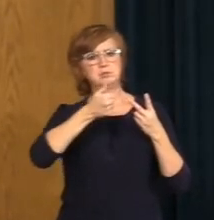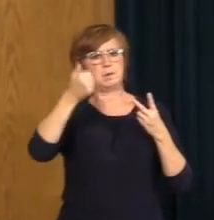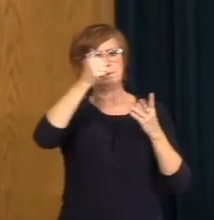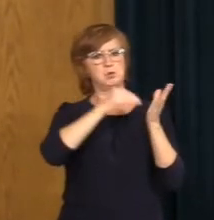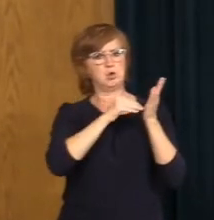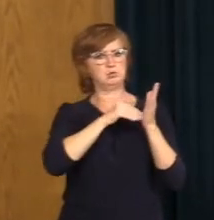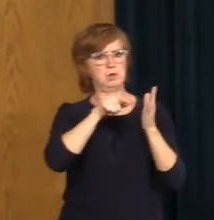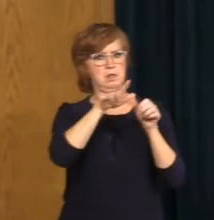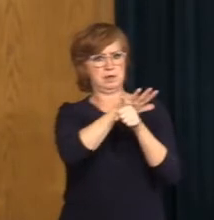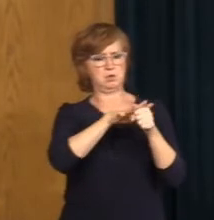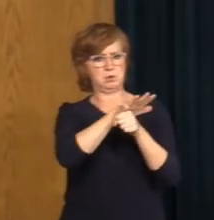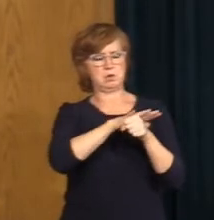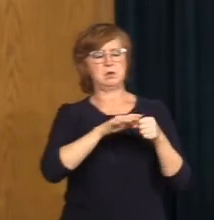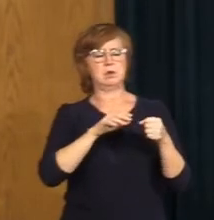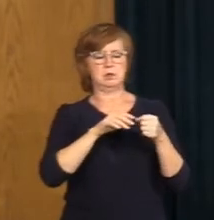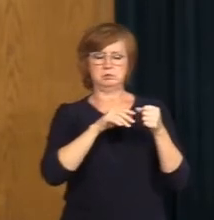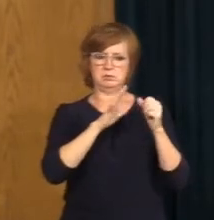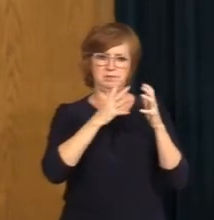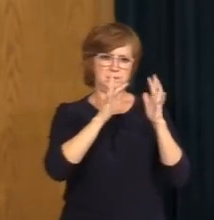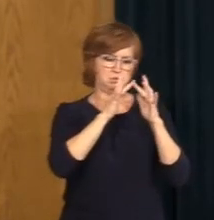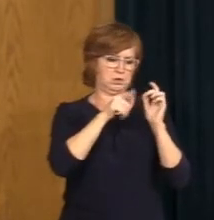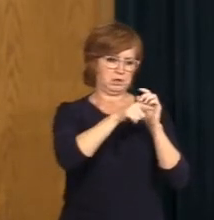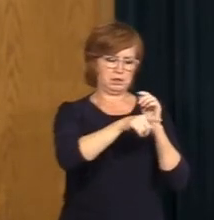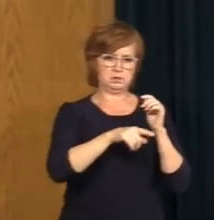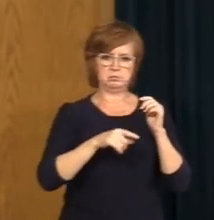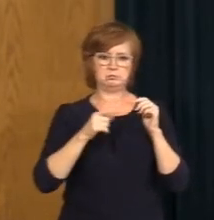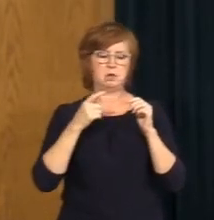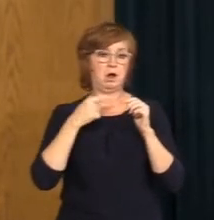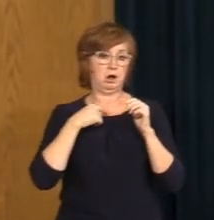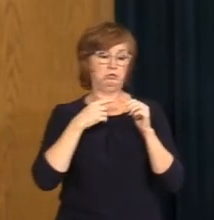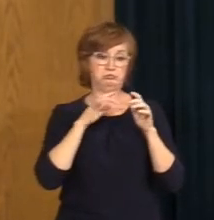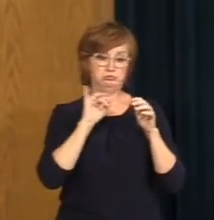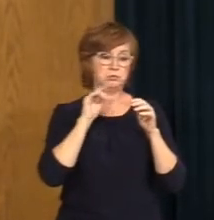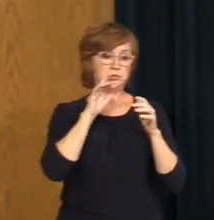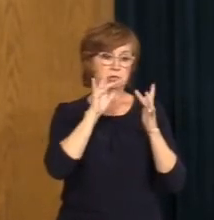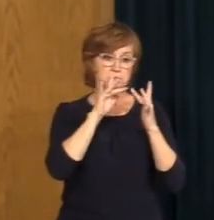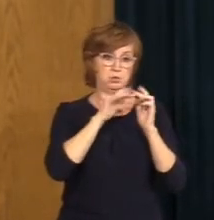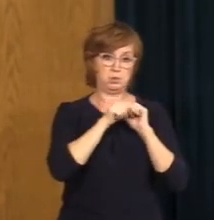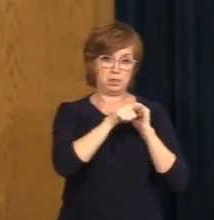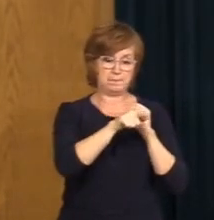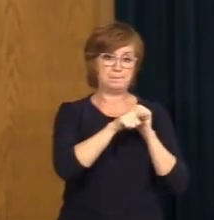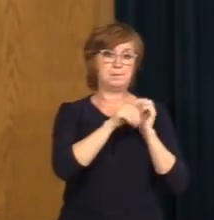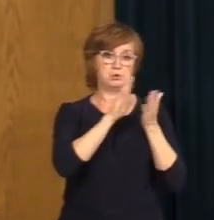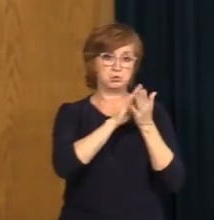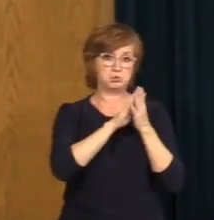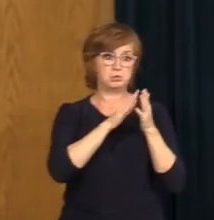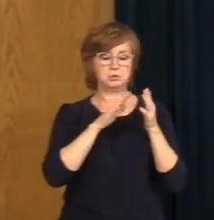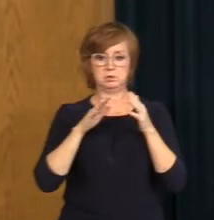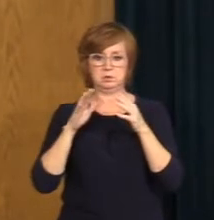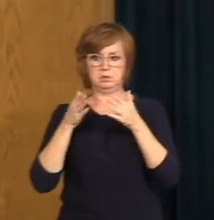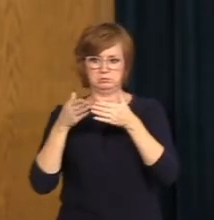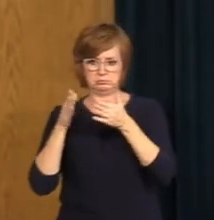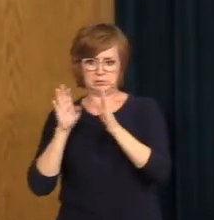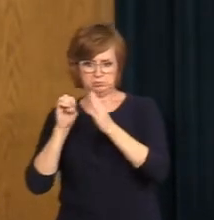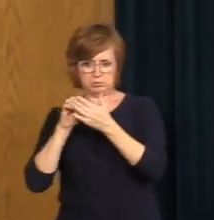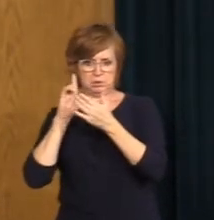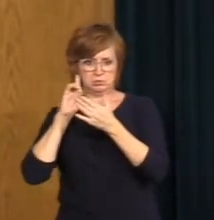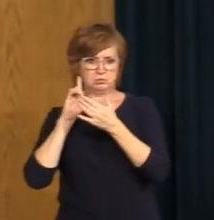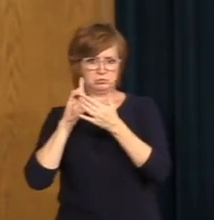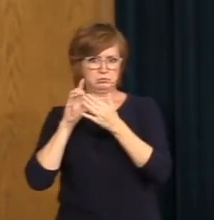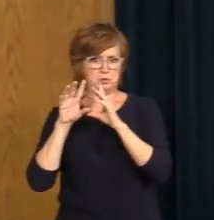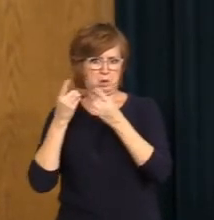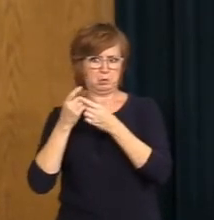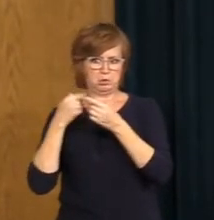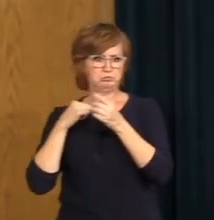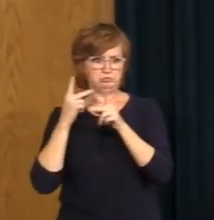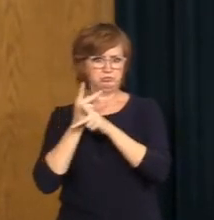school divisions, and at my level, I'm in regular communication with education and school divisions as well. And